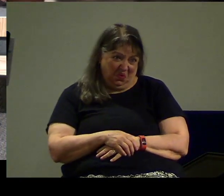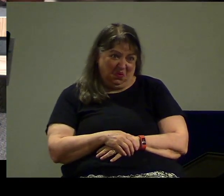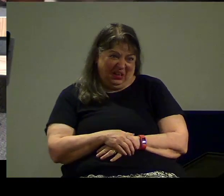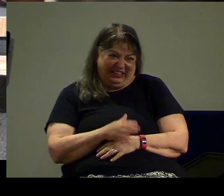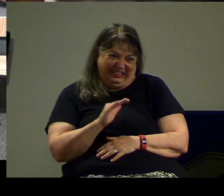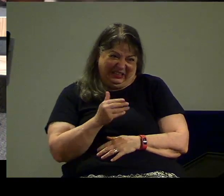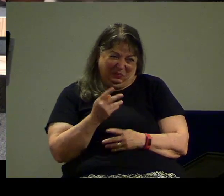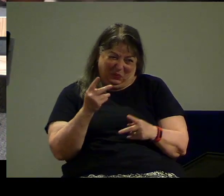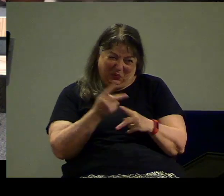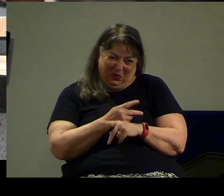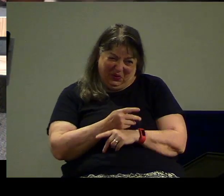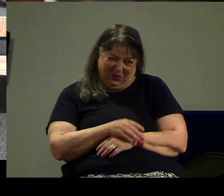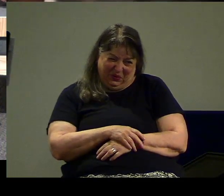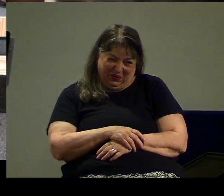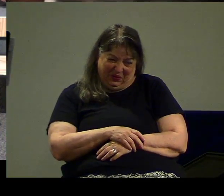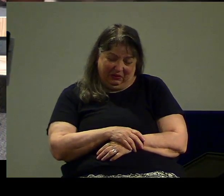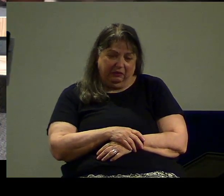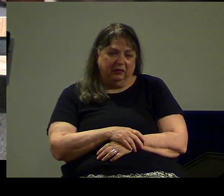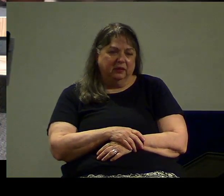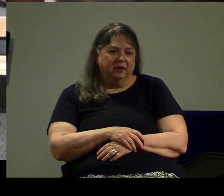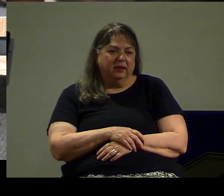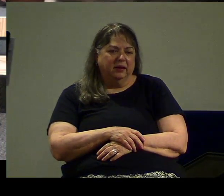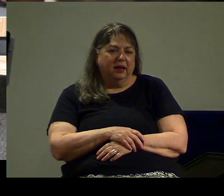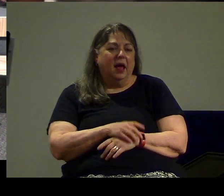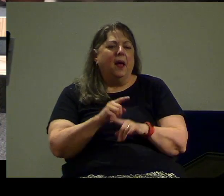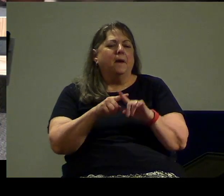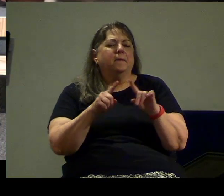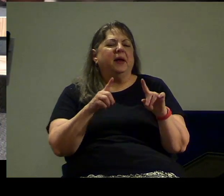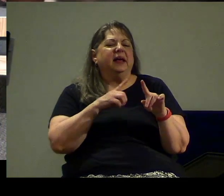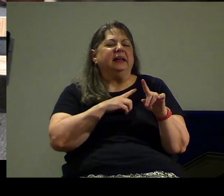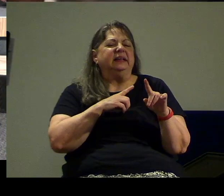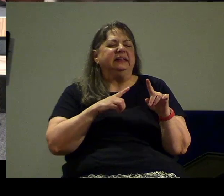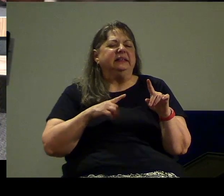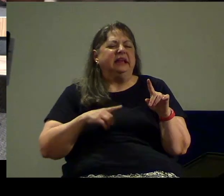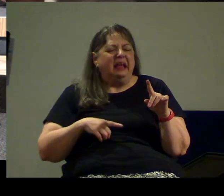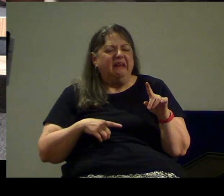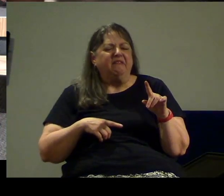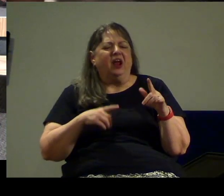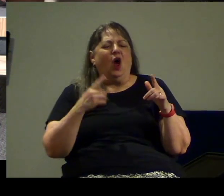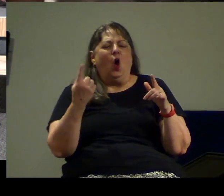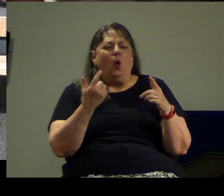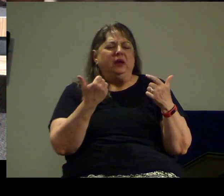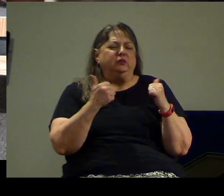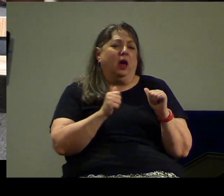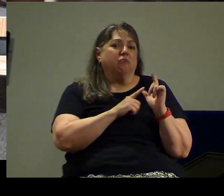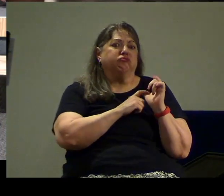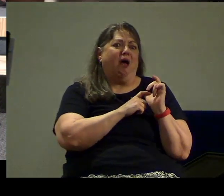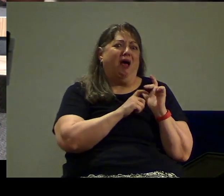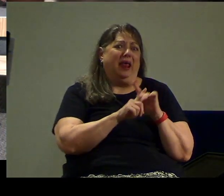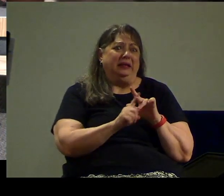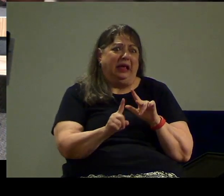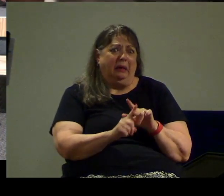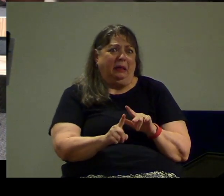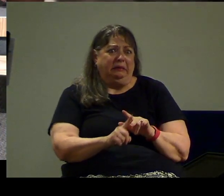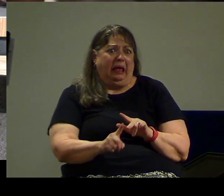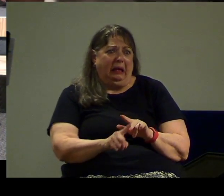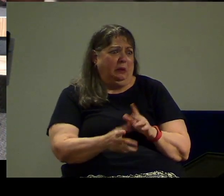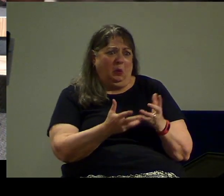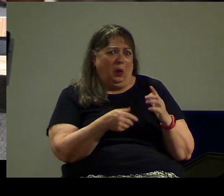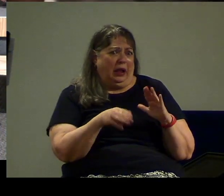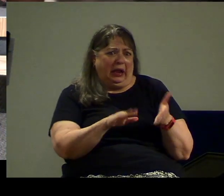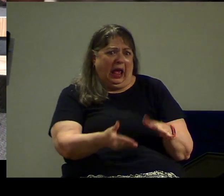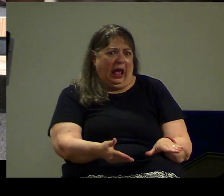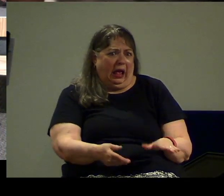David was running for his life, right? Out to kill him and everything else. And in this